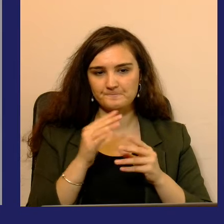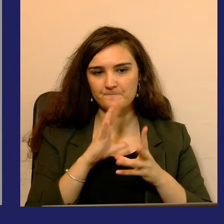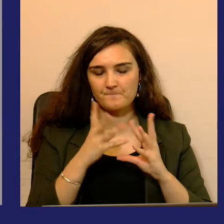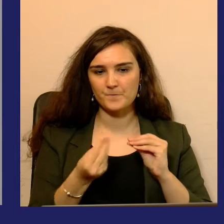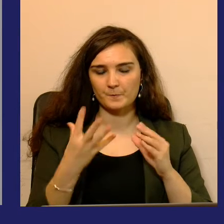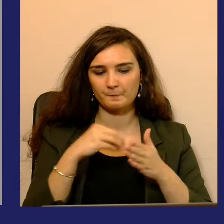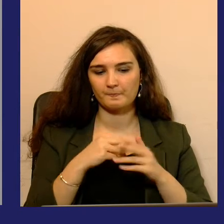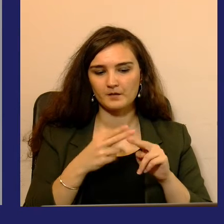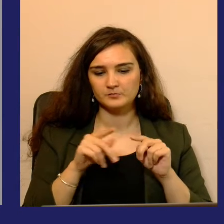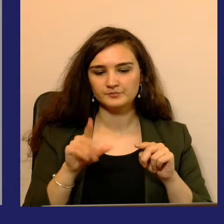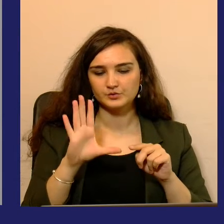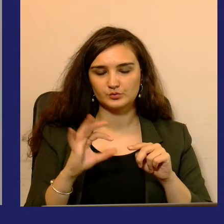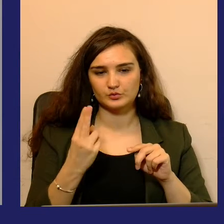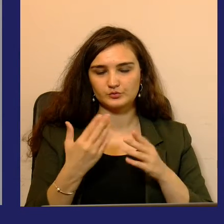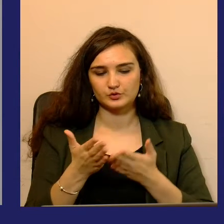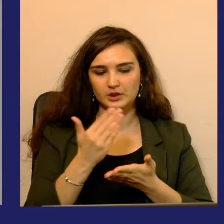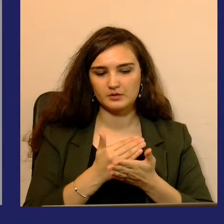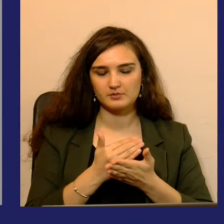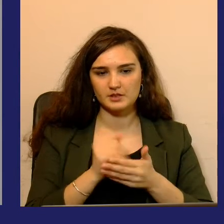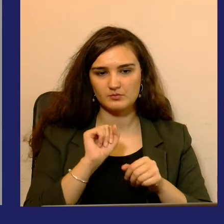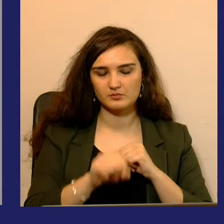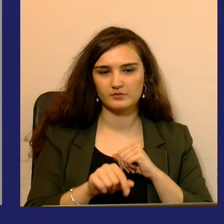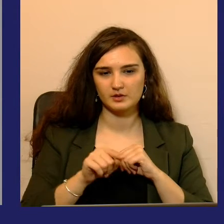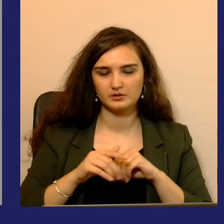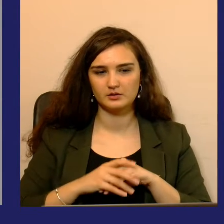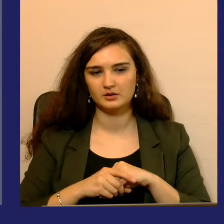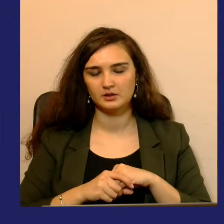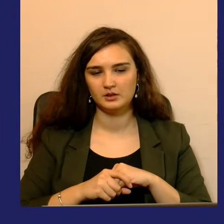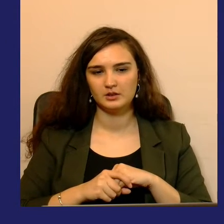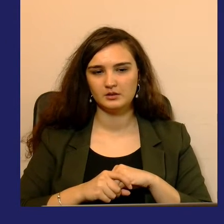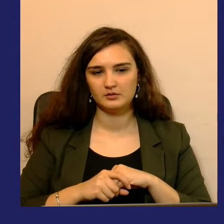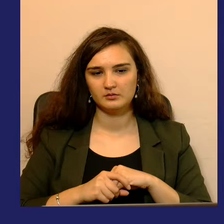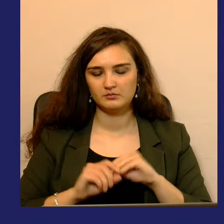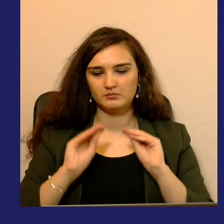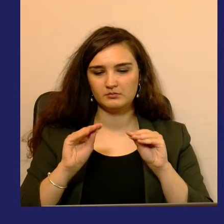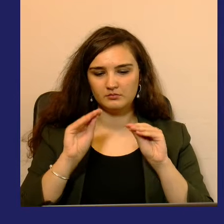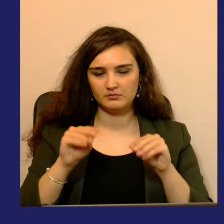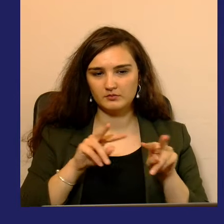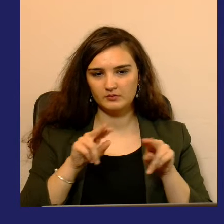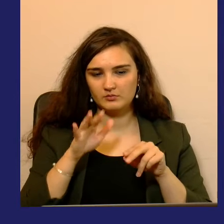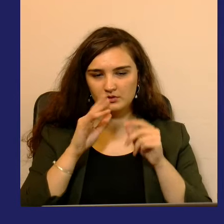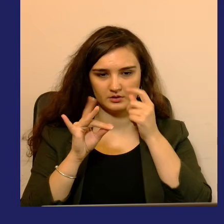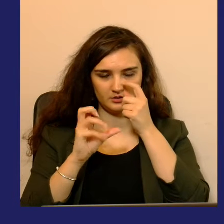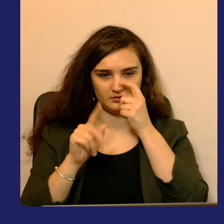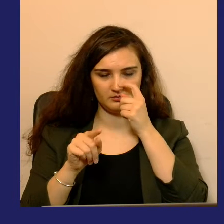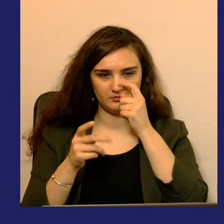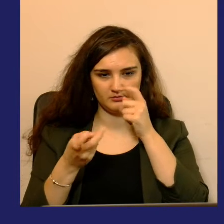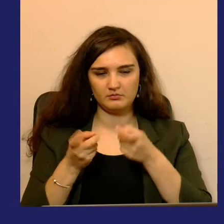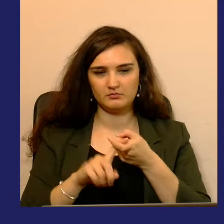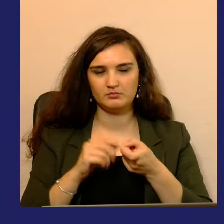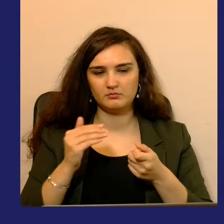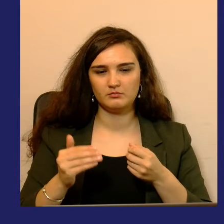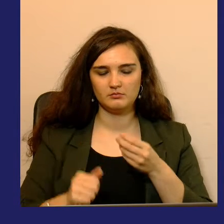of public resources and vote buying dramatically increase, with governments and public officials exploiting